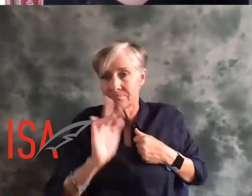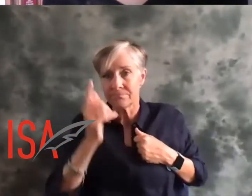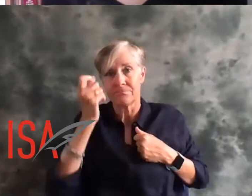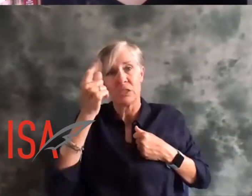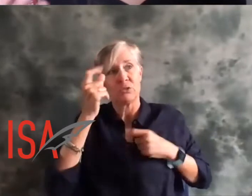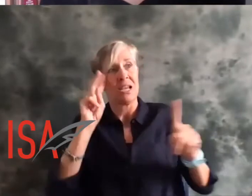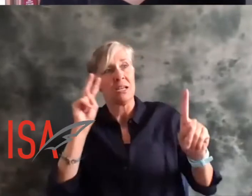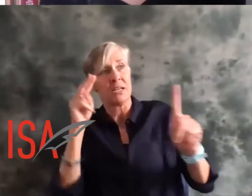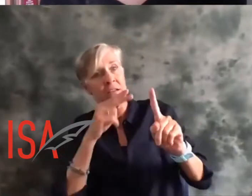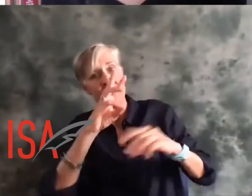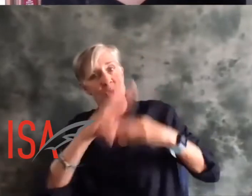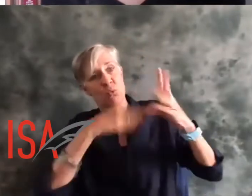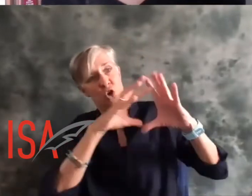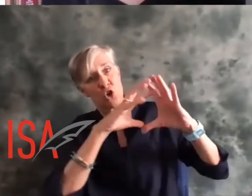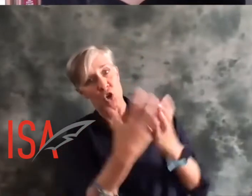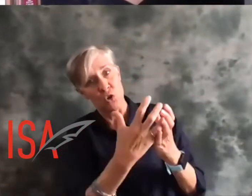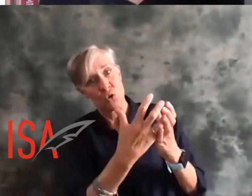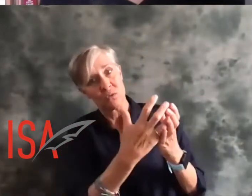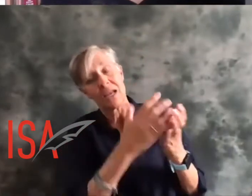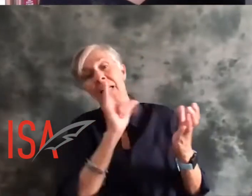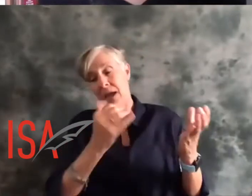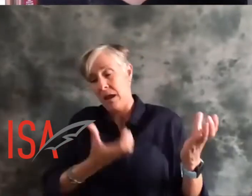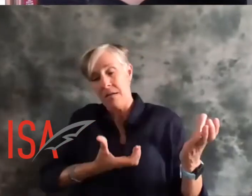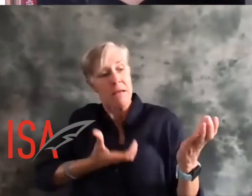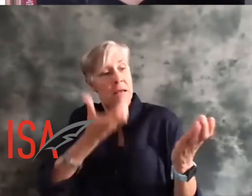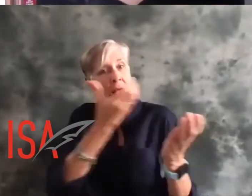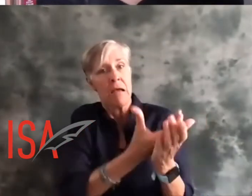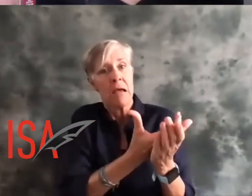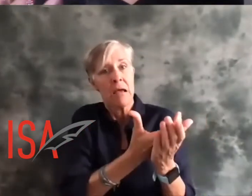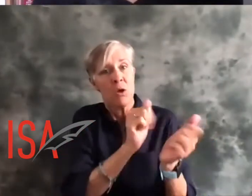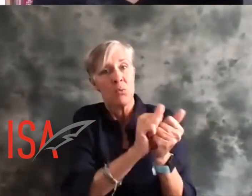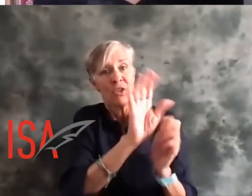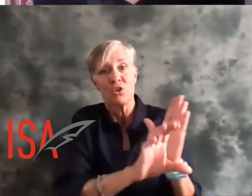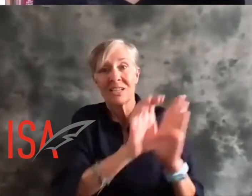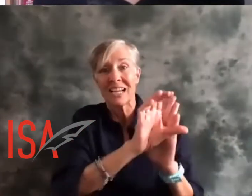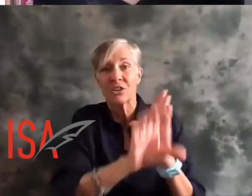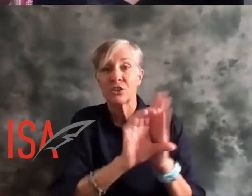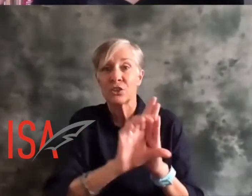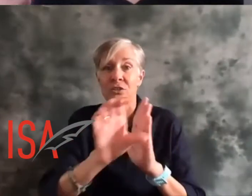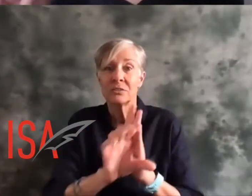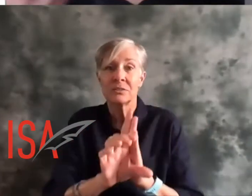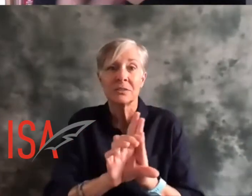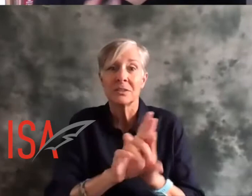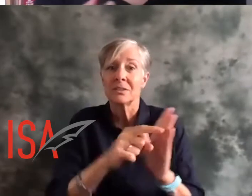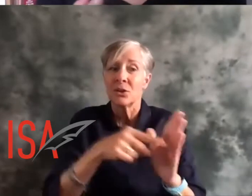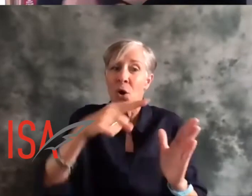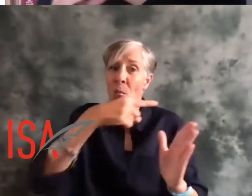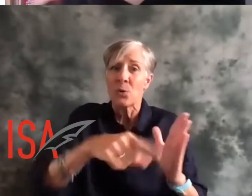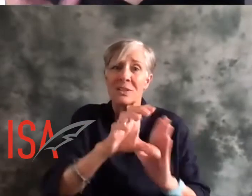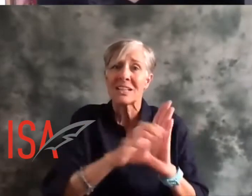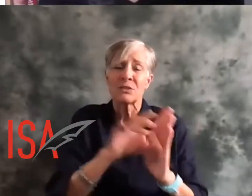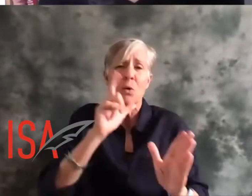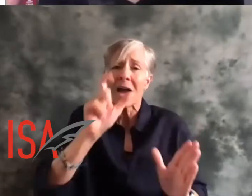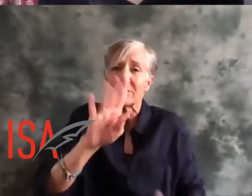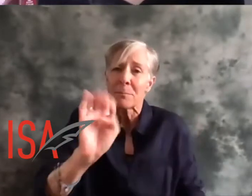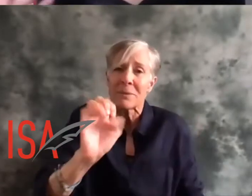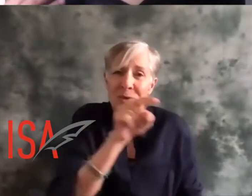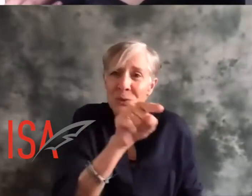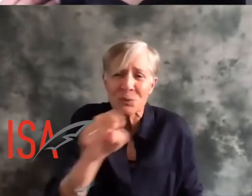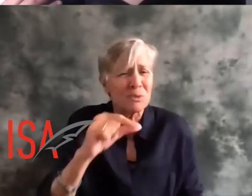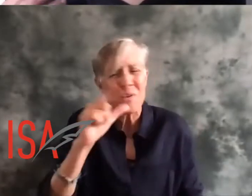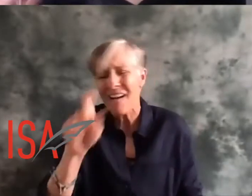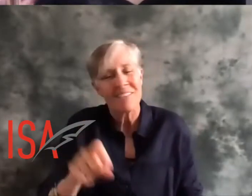understanding of the world. That's what you're bringing. And the character themselves don't have to be you,